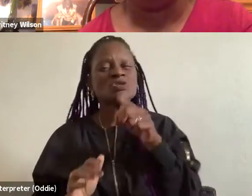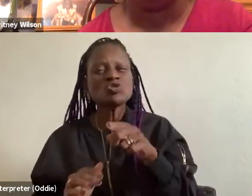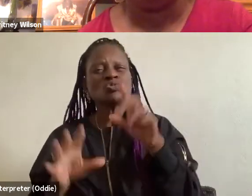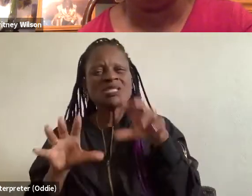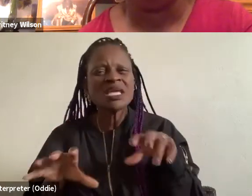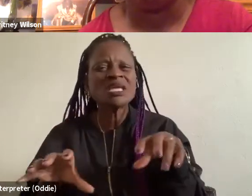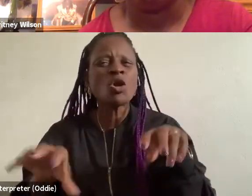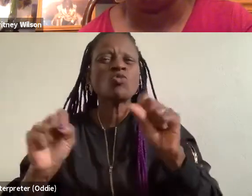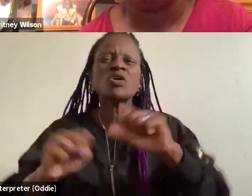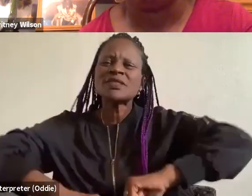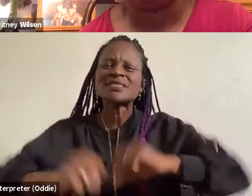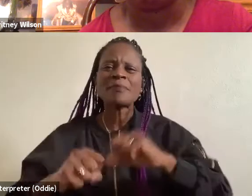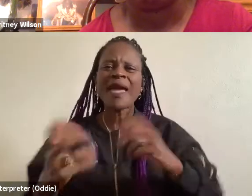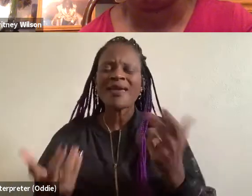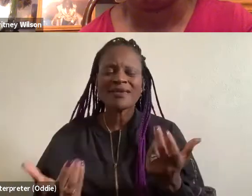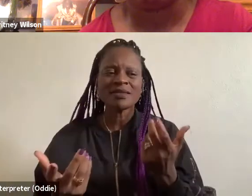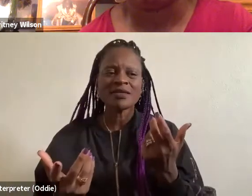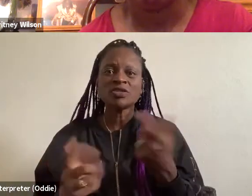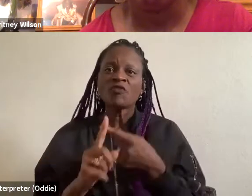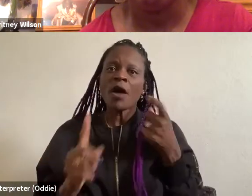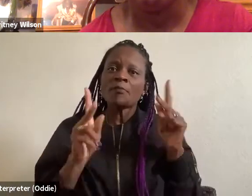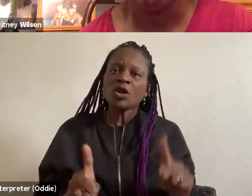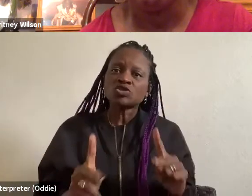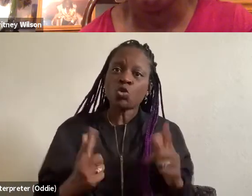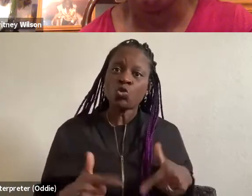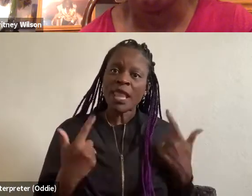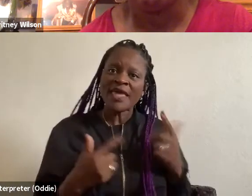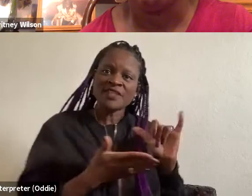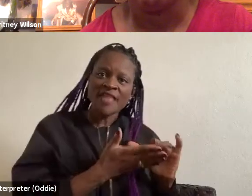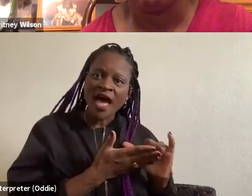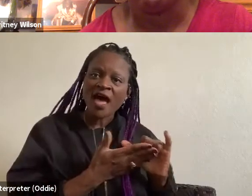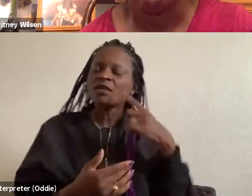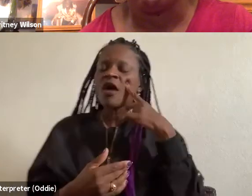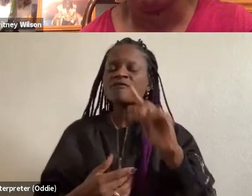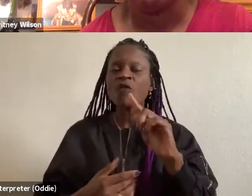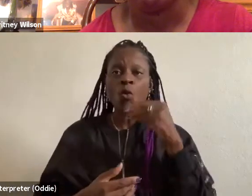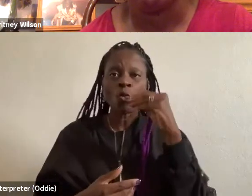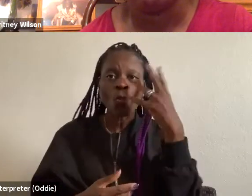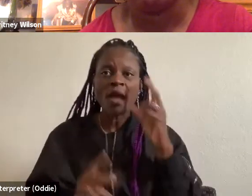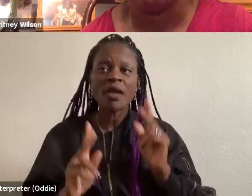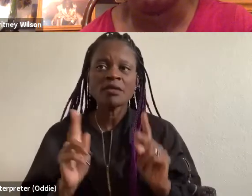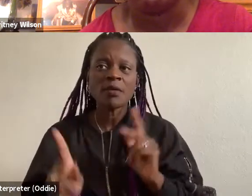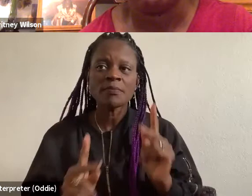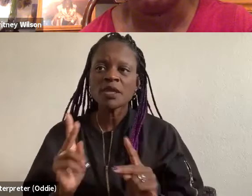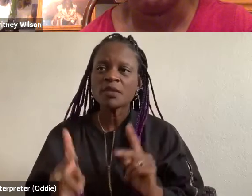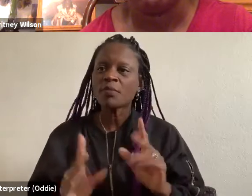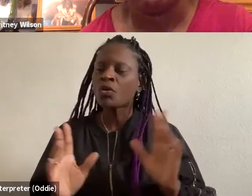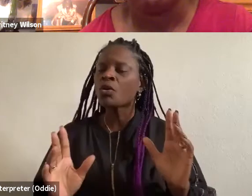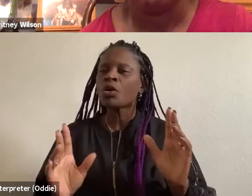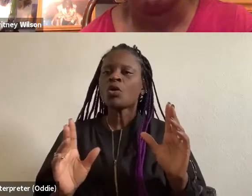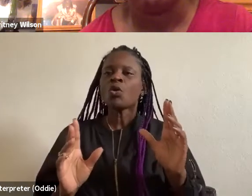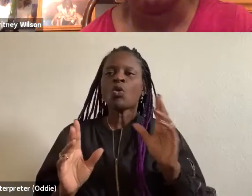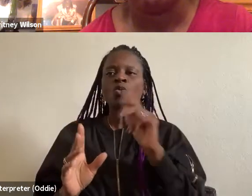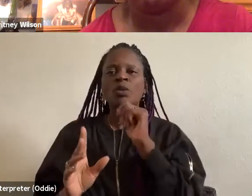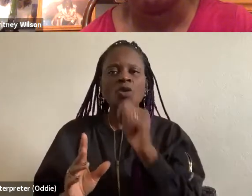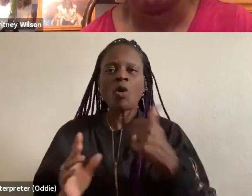actual experience. And I'm sorry, but four white people on one panel is not diversity and inclusion when you're